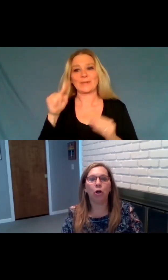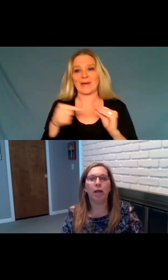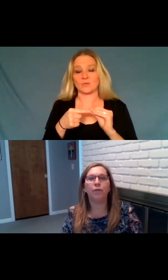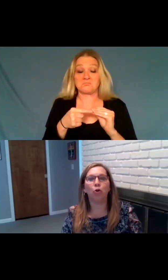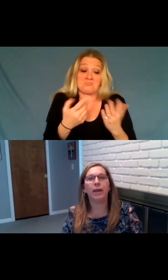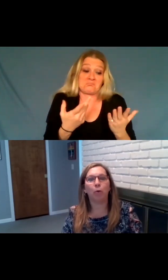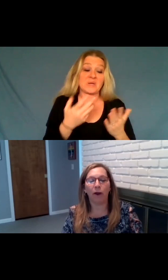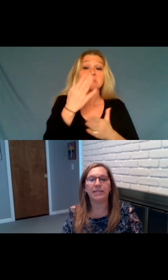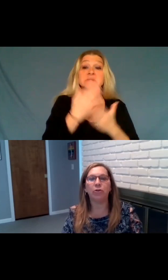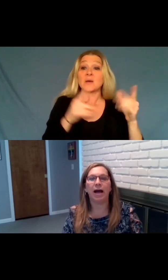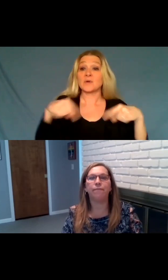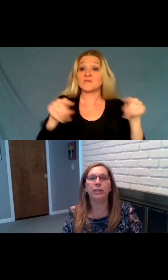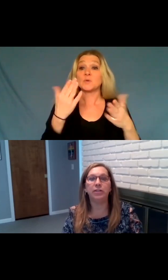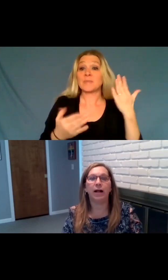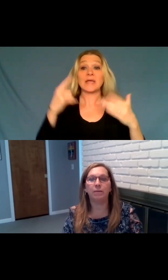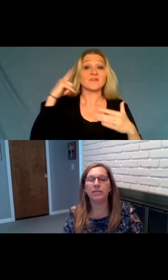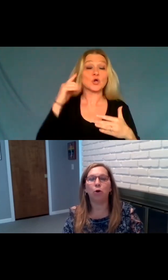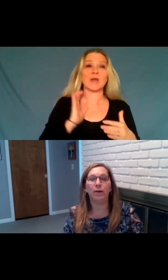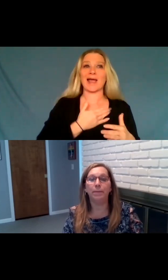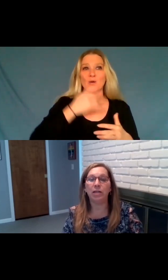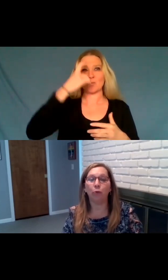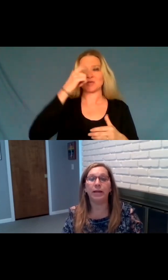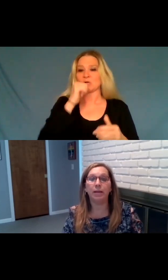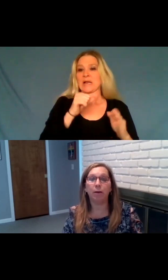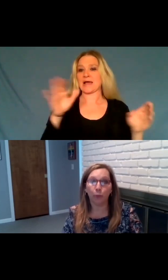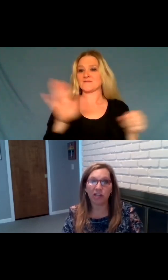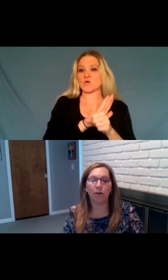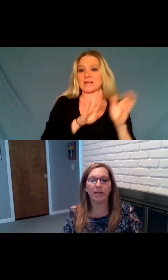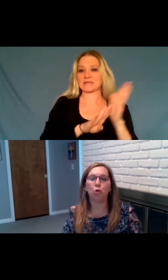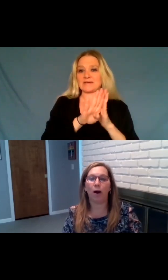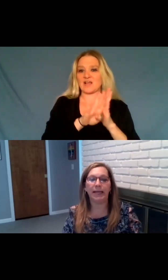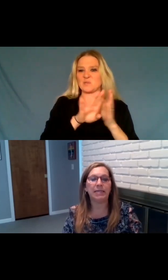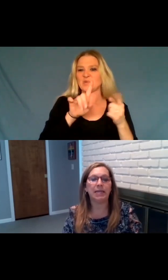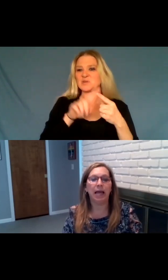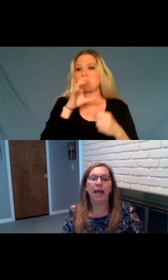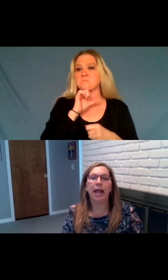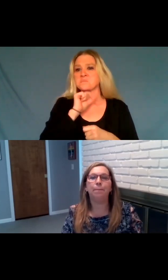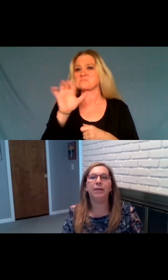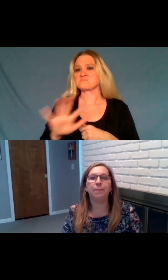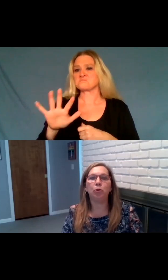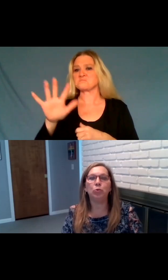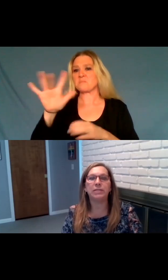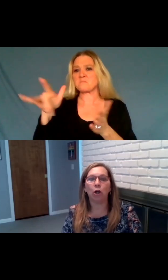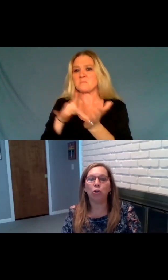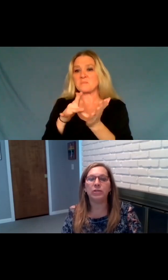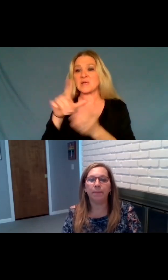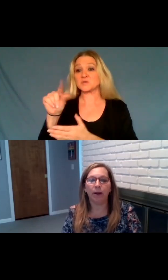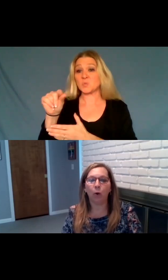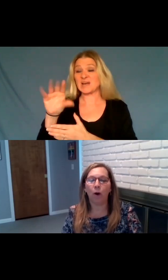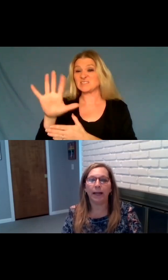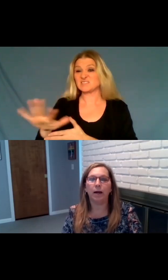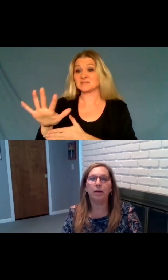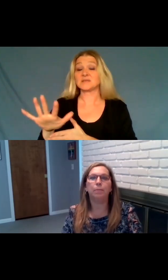may have heard that our brains are not fully developed until we reach the mid-20s. And people who start